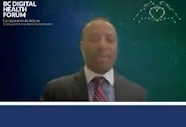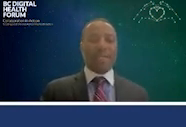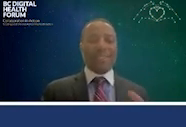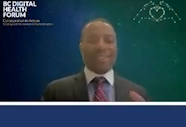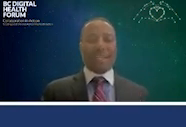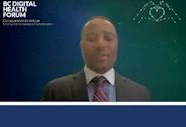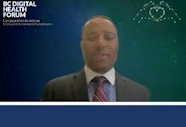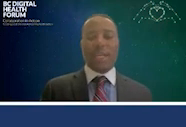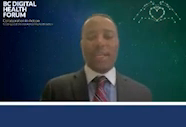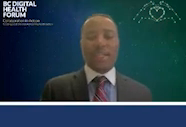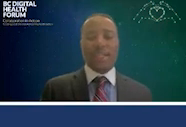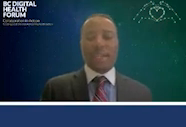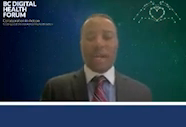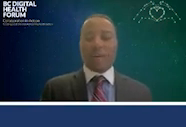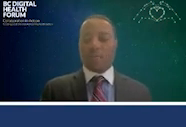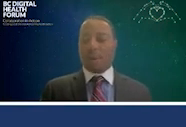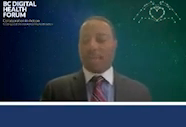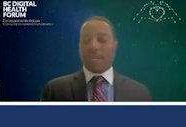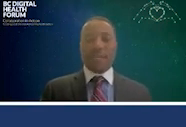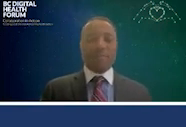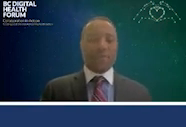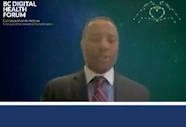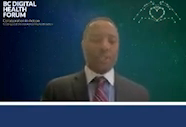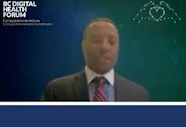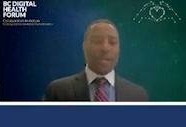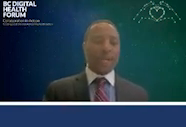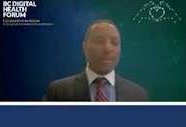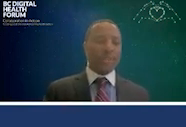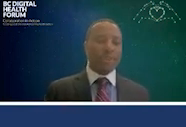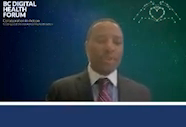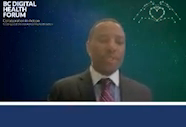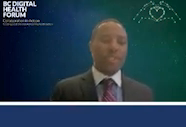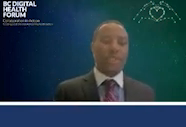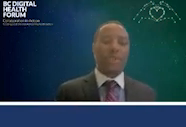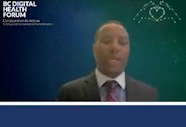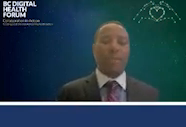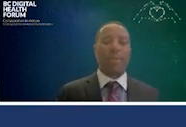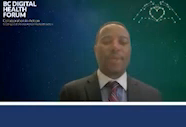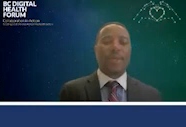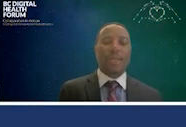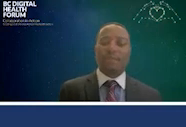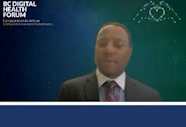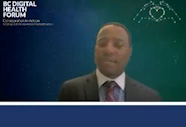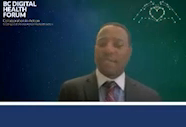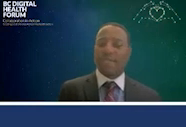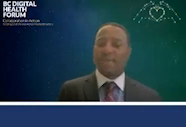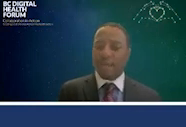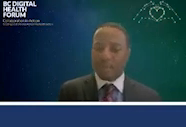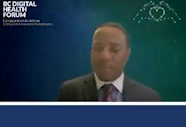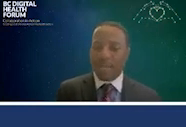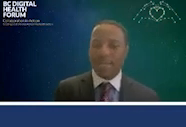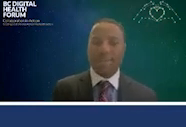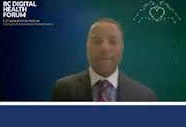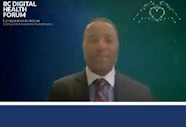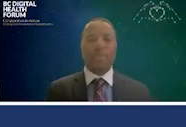that provides a clear understanding of primary care infrastructure across the communities to help invest, to